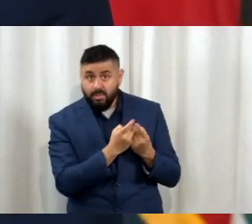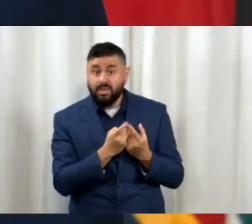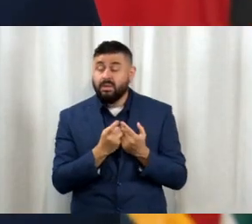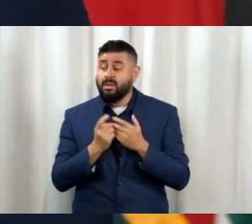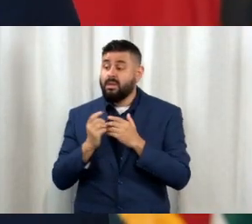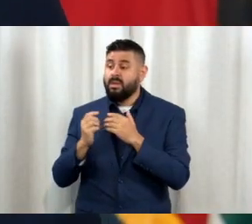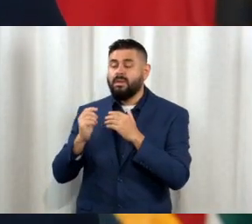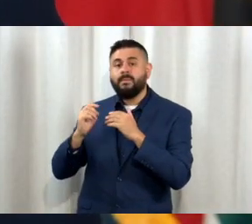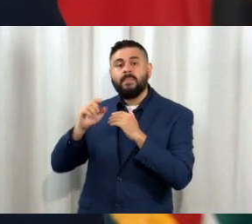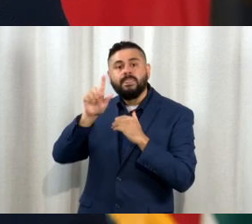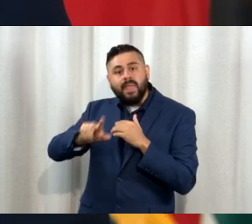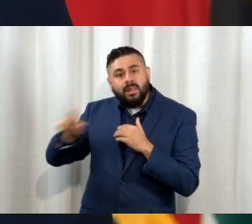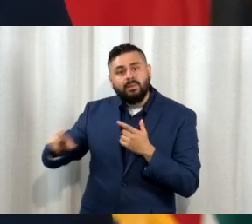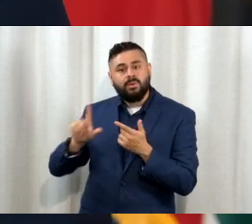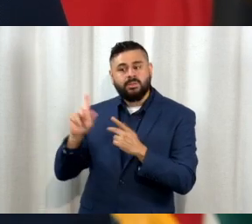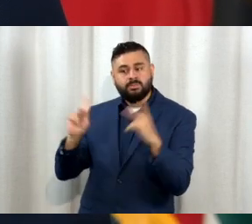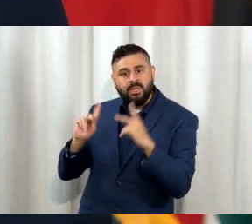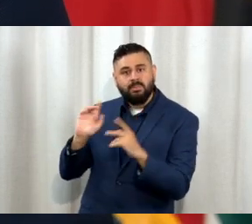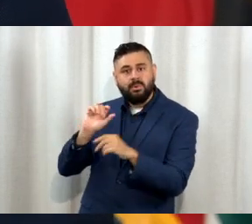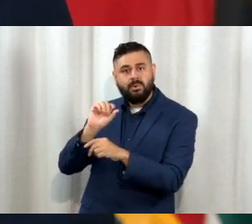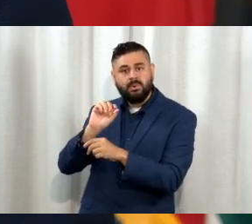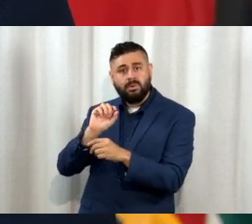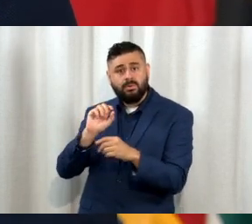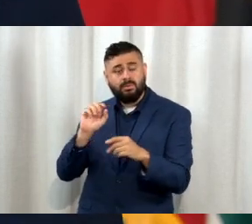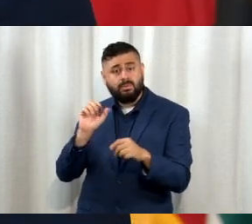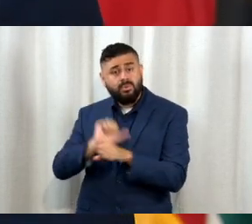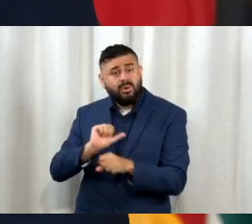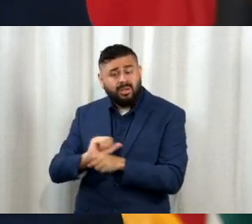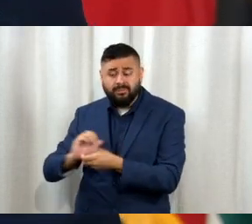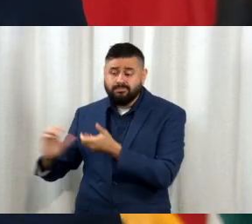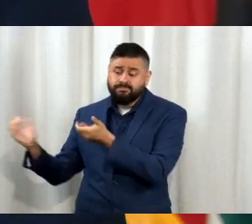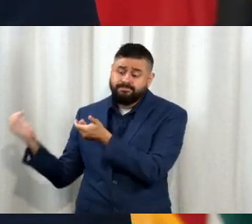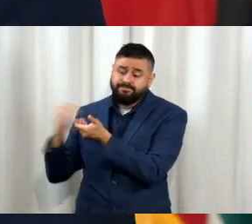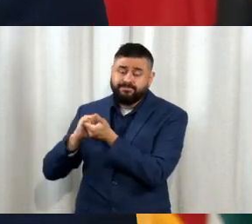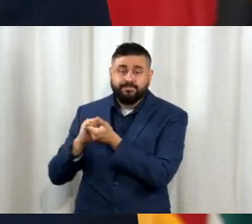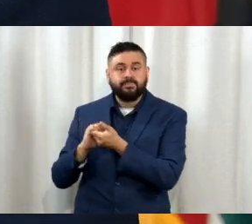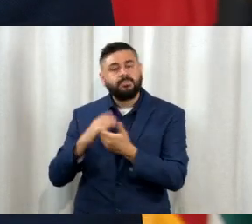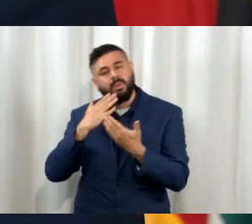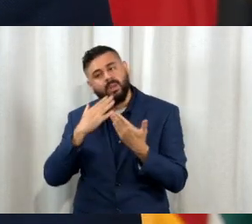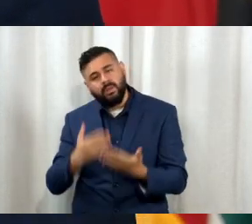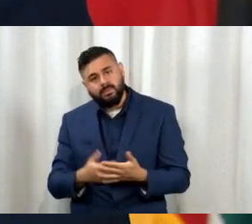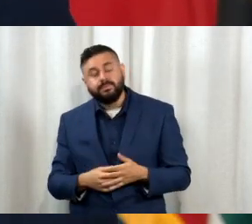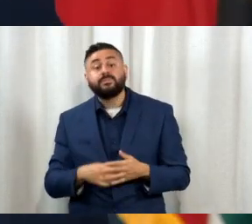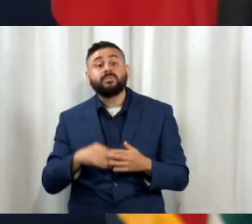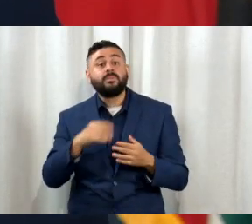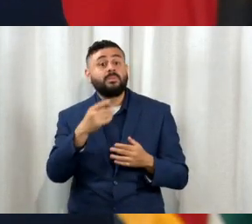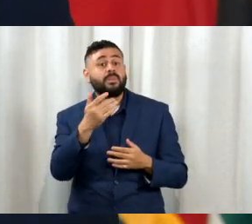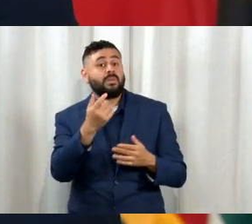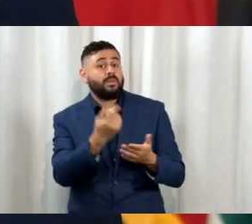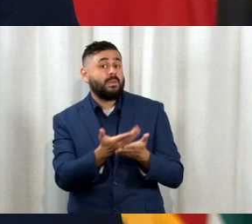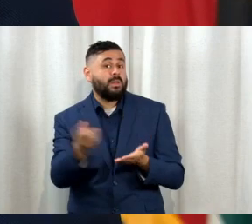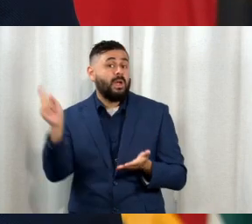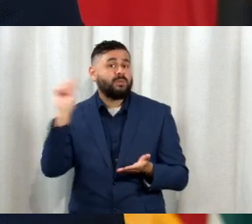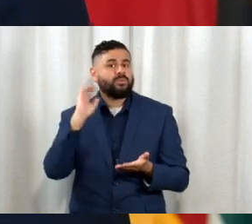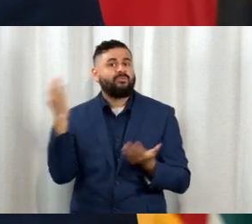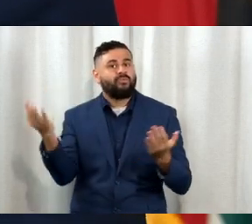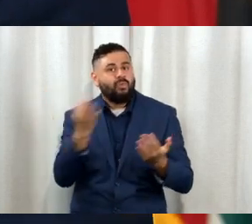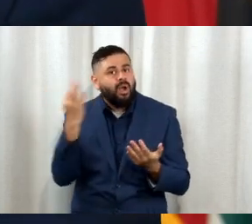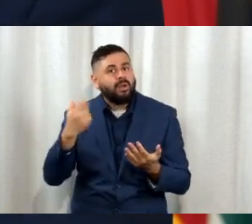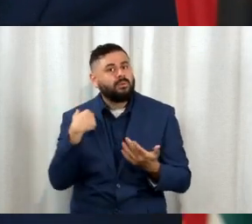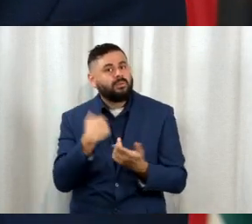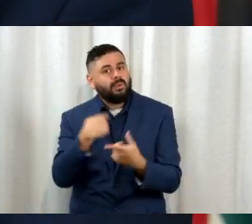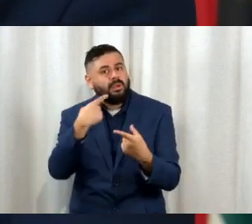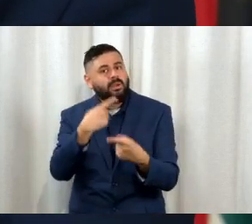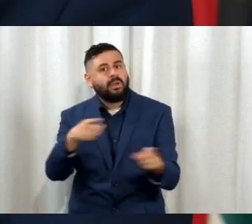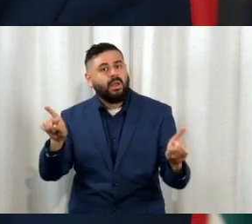help us get to that point. It's been a lot of work. But there's one thing that was announced last Friday that's a pretty big deal for us as we